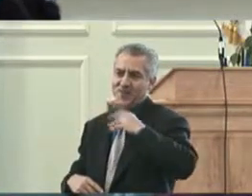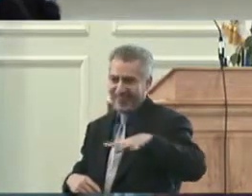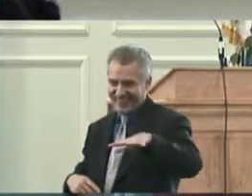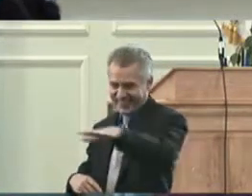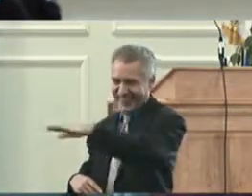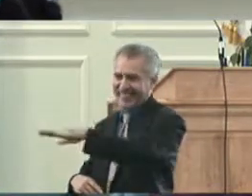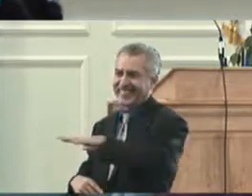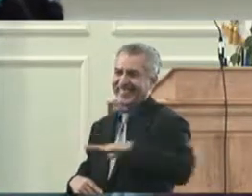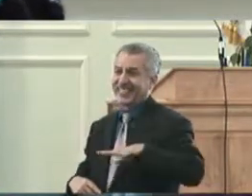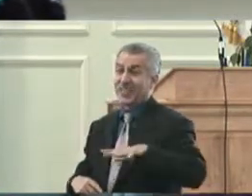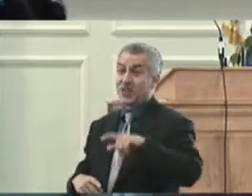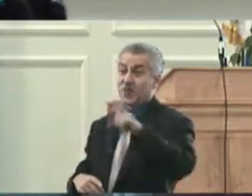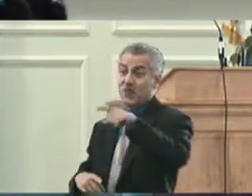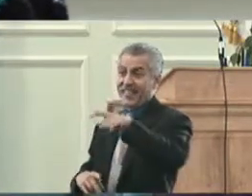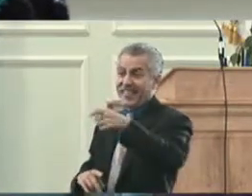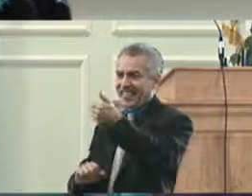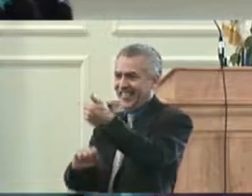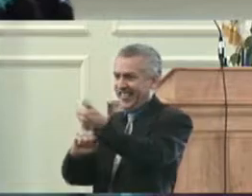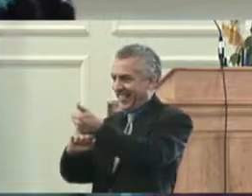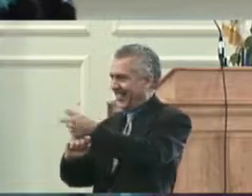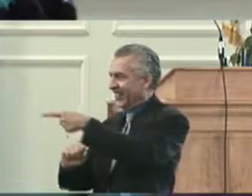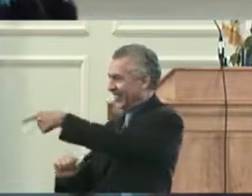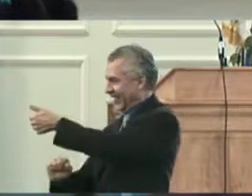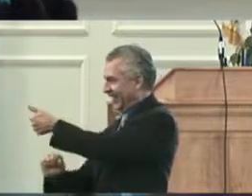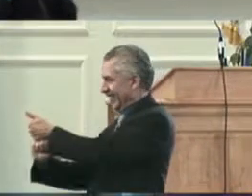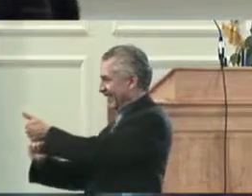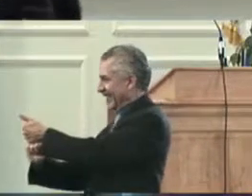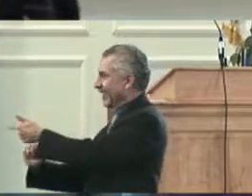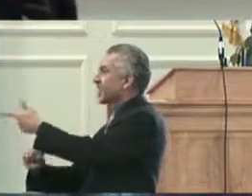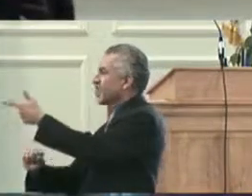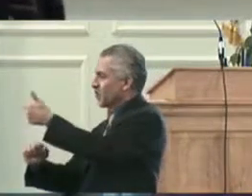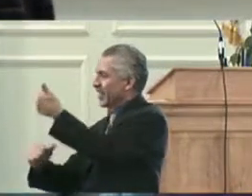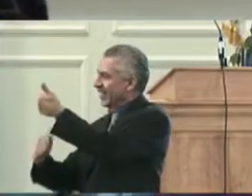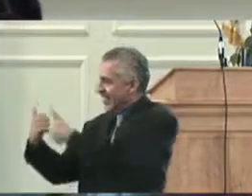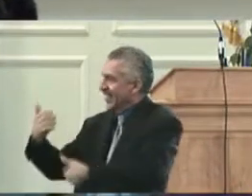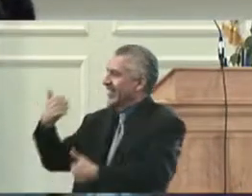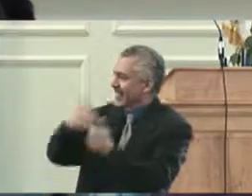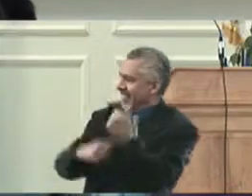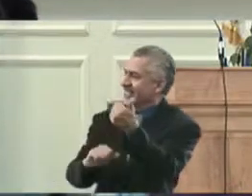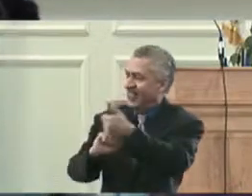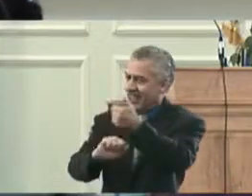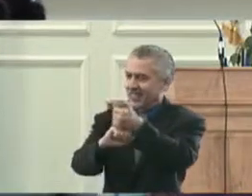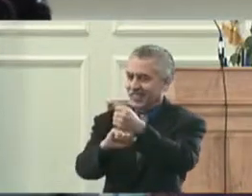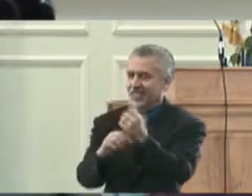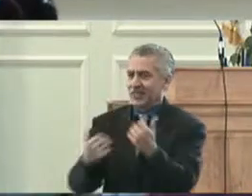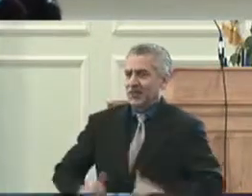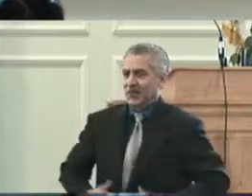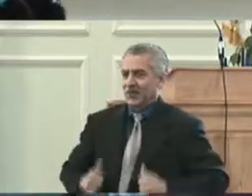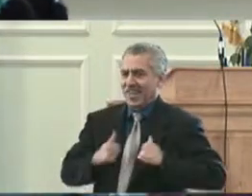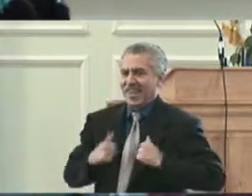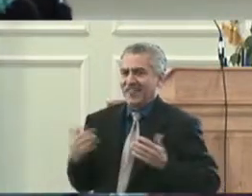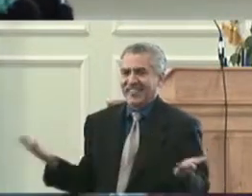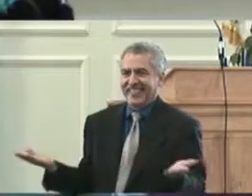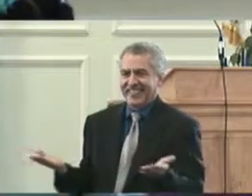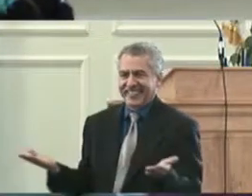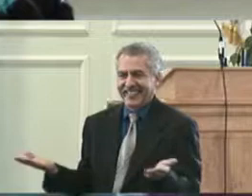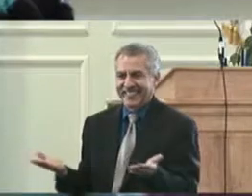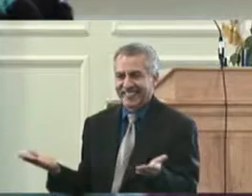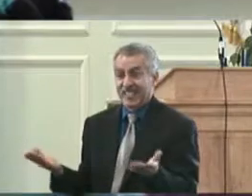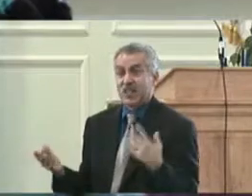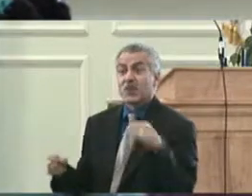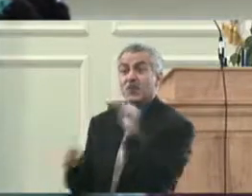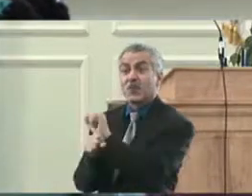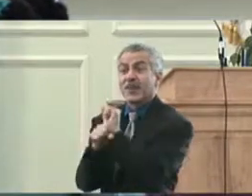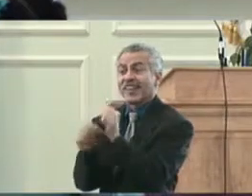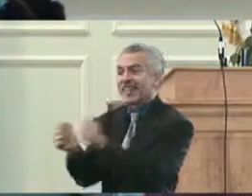part. We all need each other to live and to survive, especially because we're working